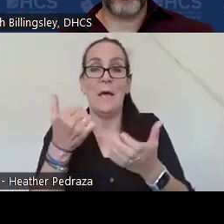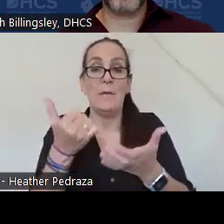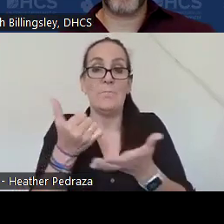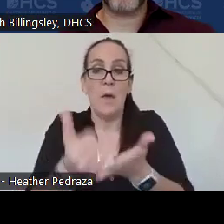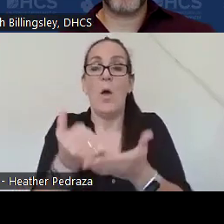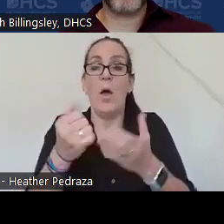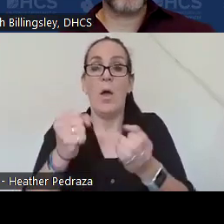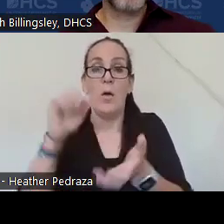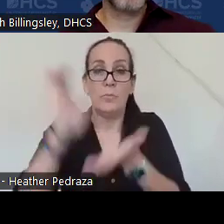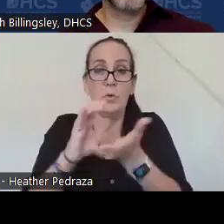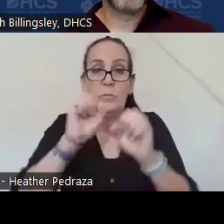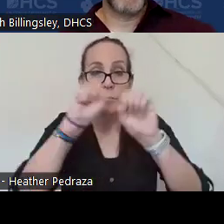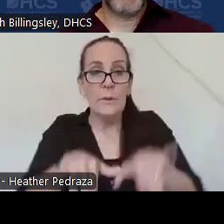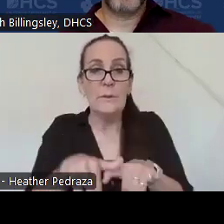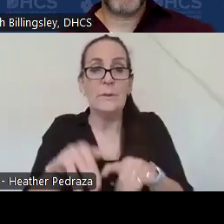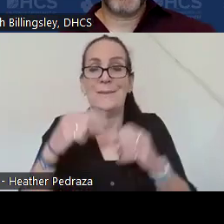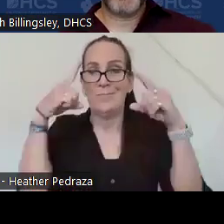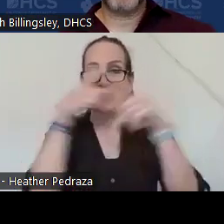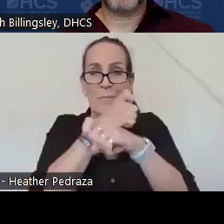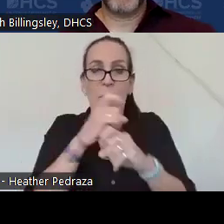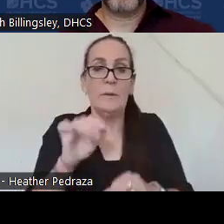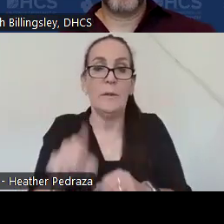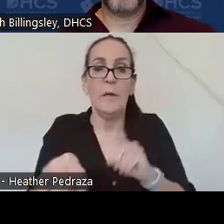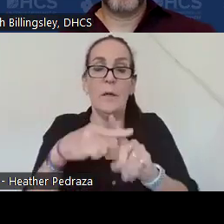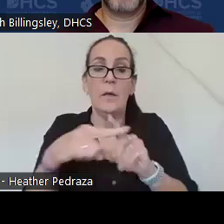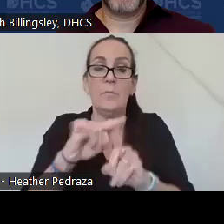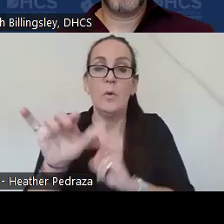and enrollment processes, and